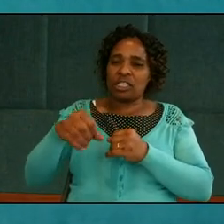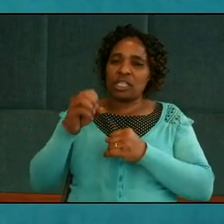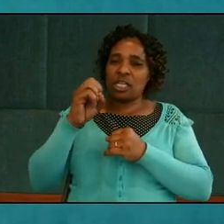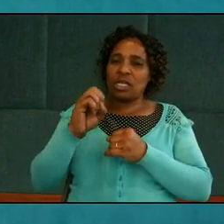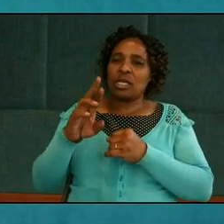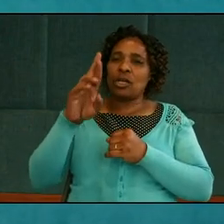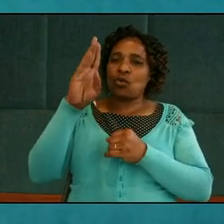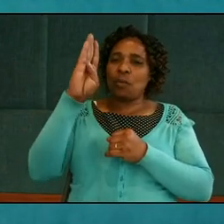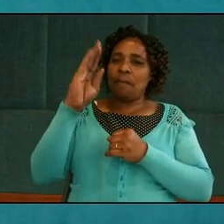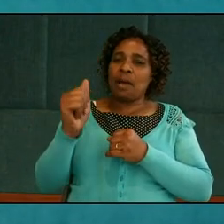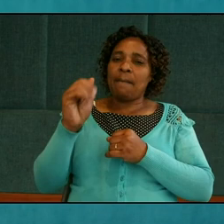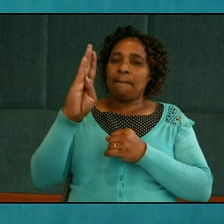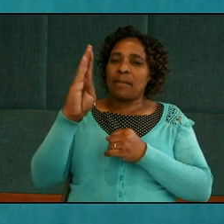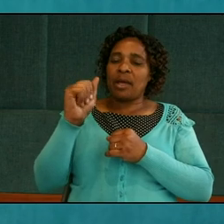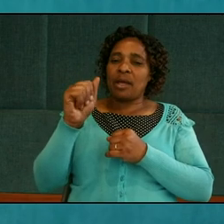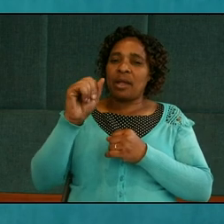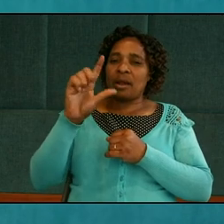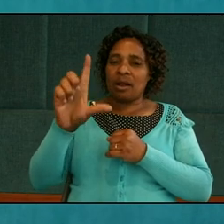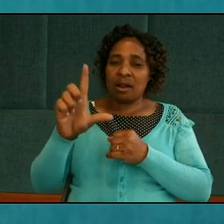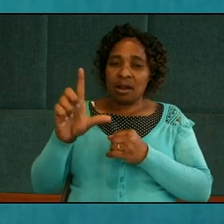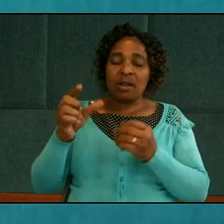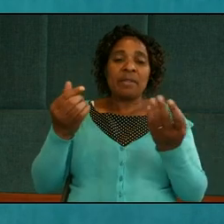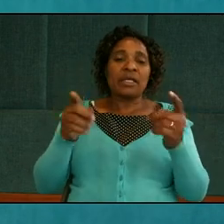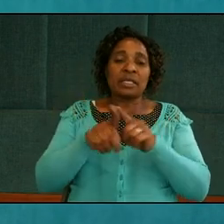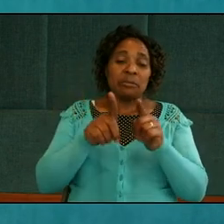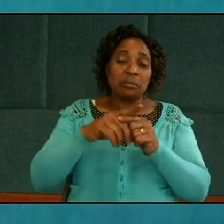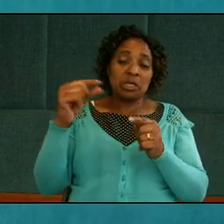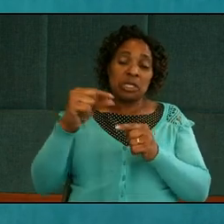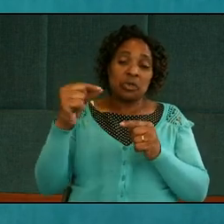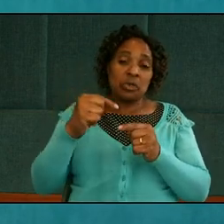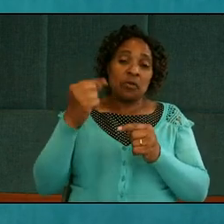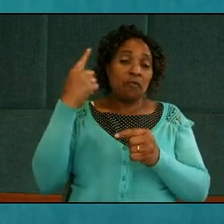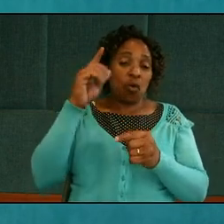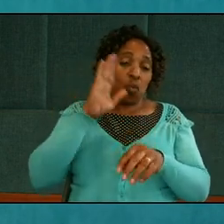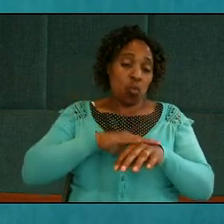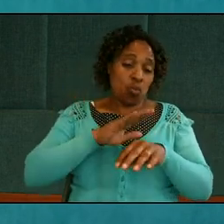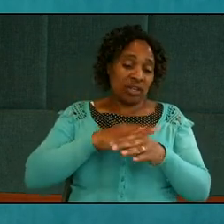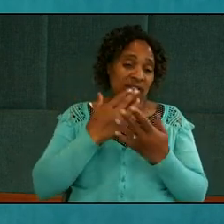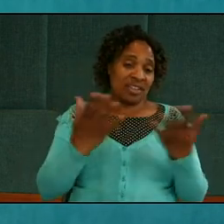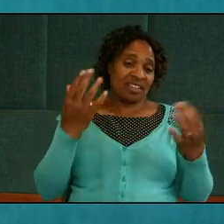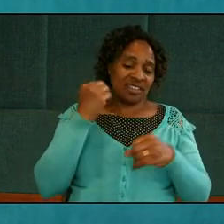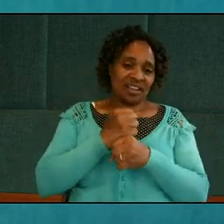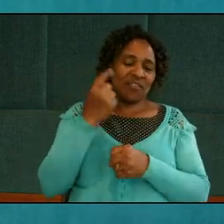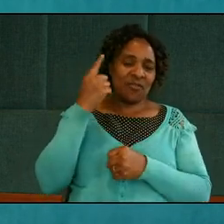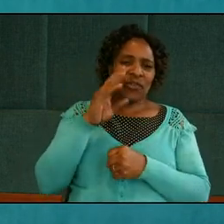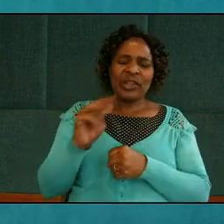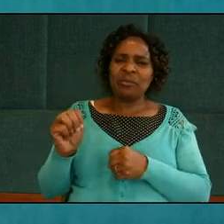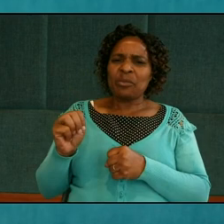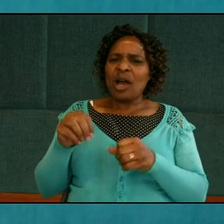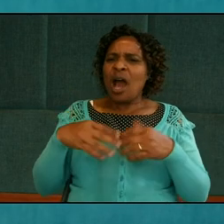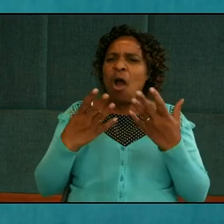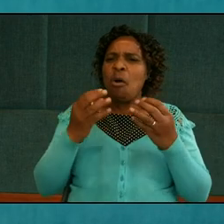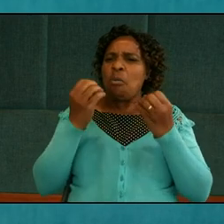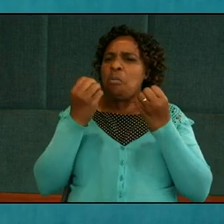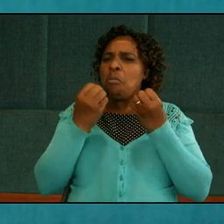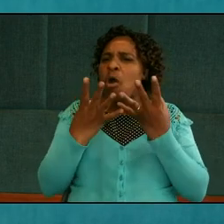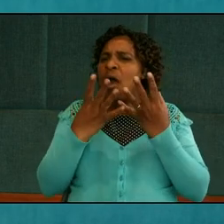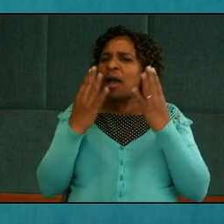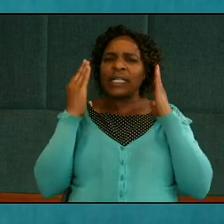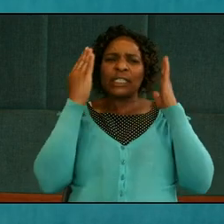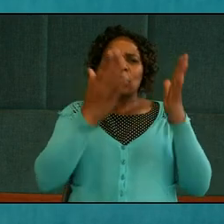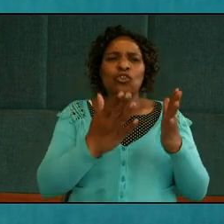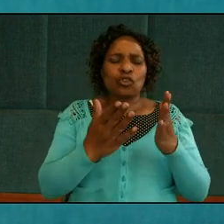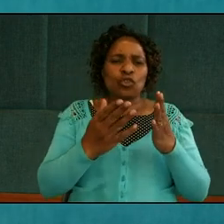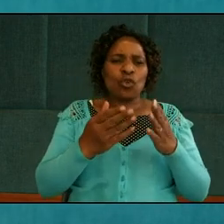in spite of all the good things he had done for them. How can you be more intentional about